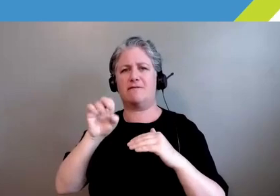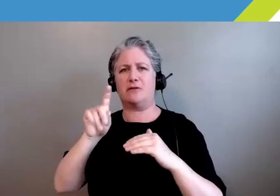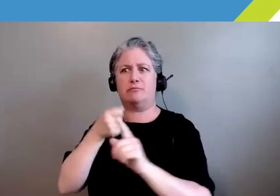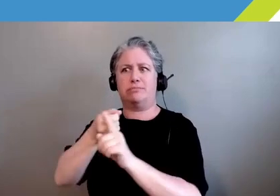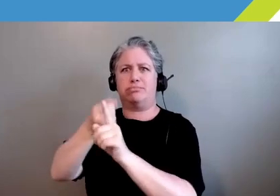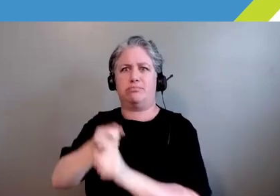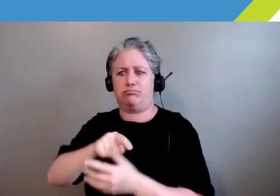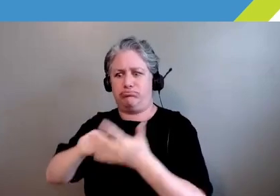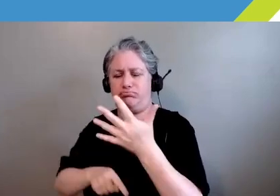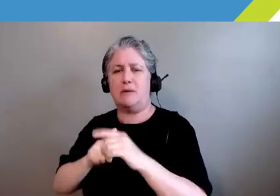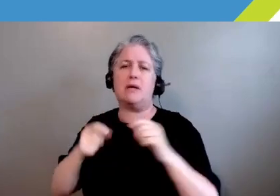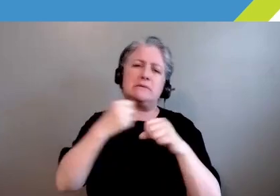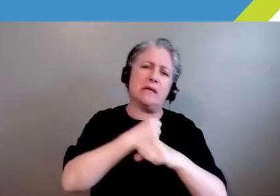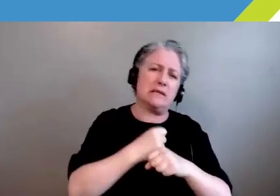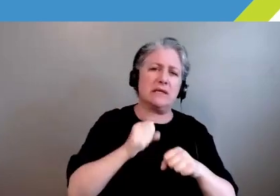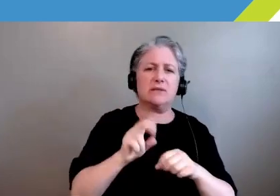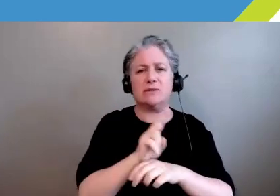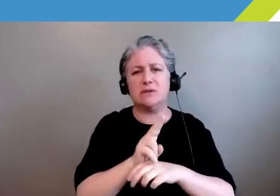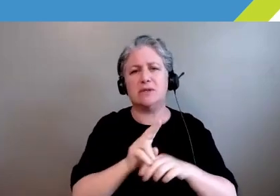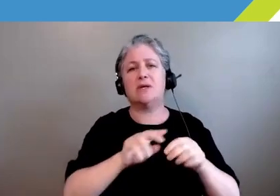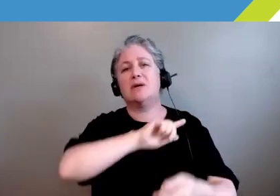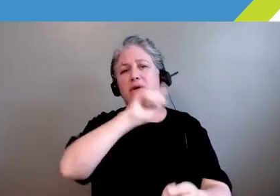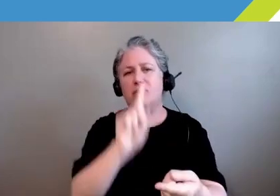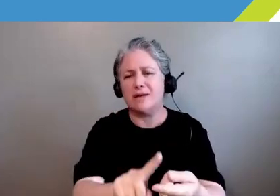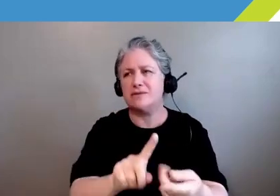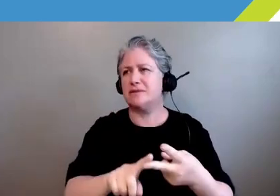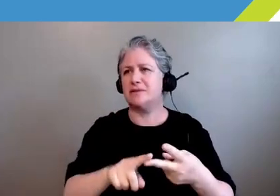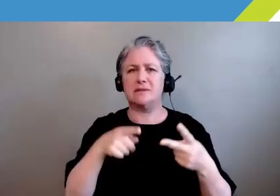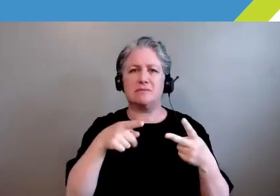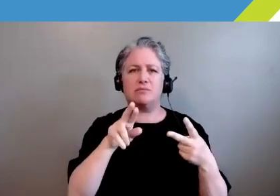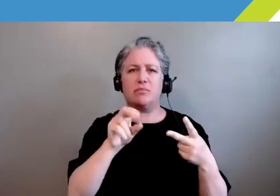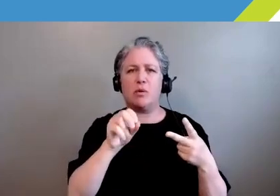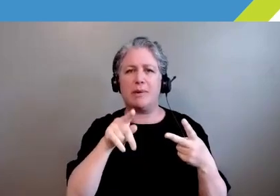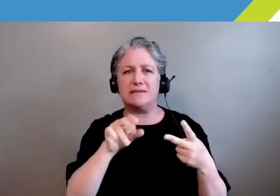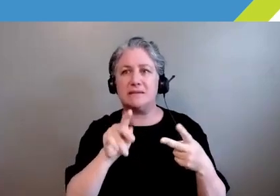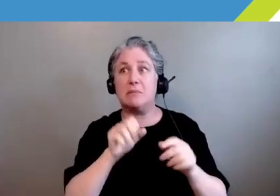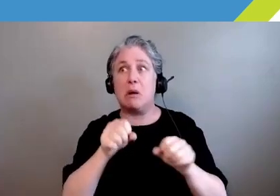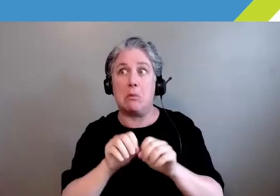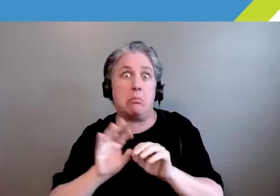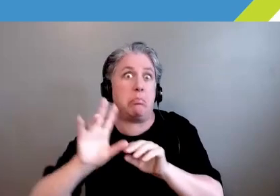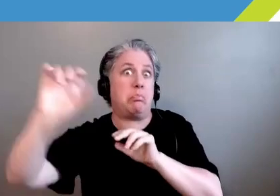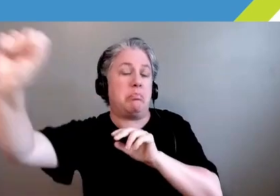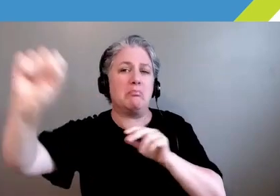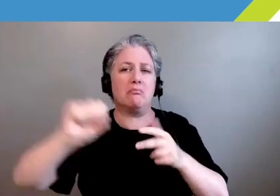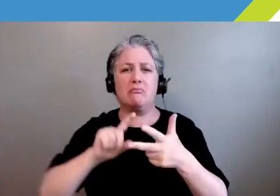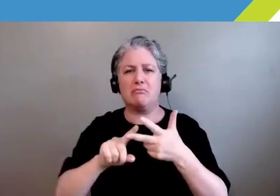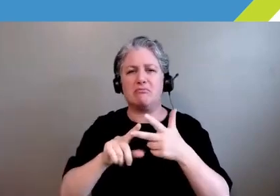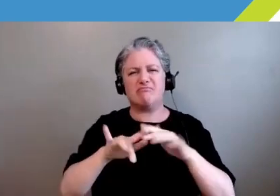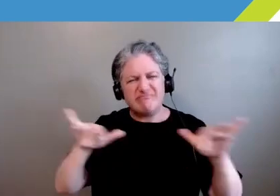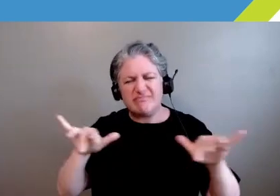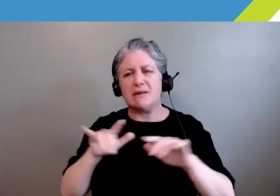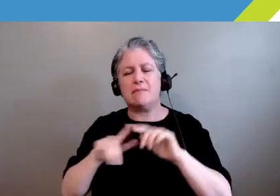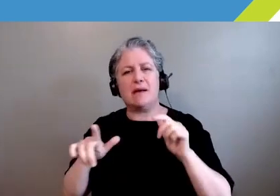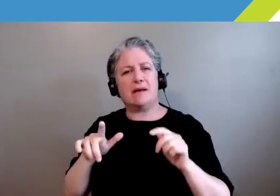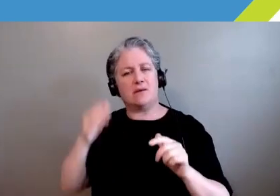statistical methods like regression, propensity score, et cetera, to try to adjust as best as we can for known confounders. But